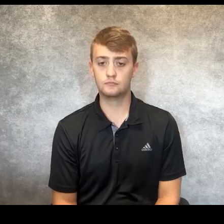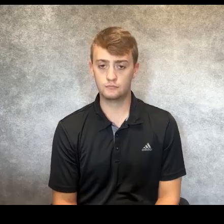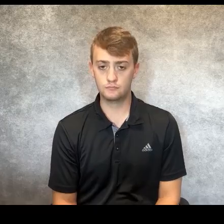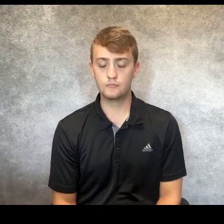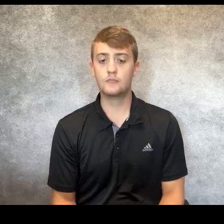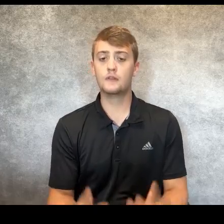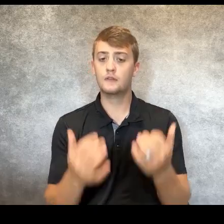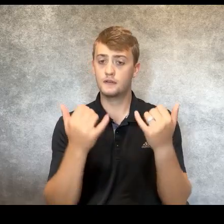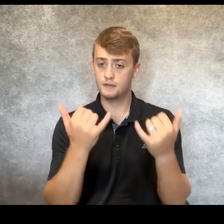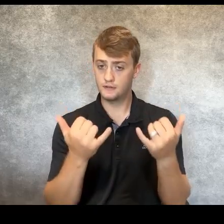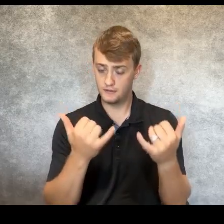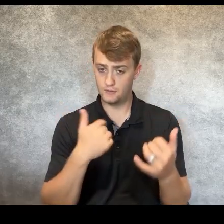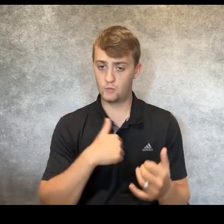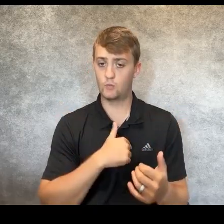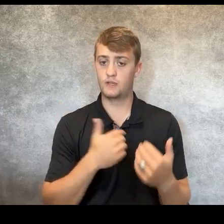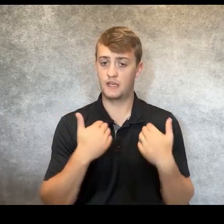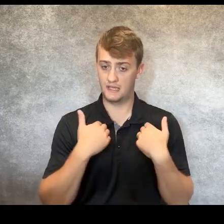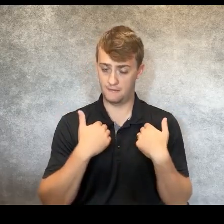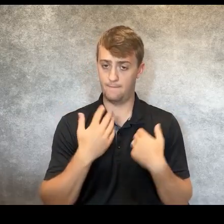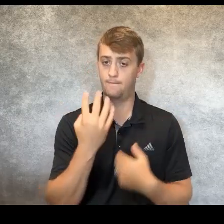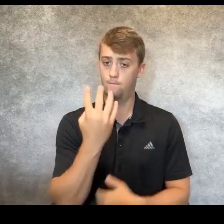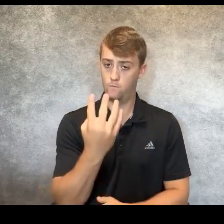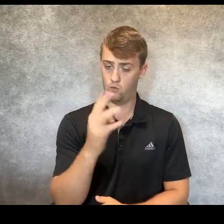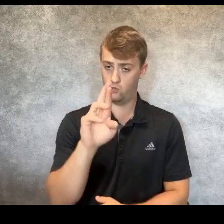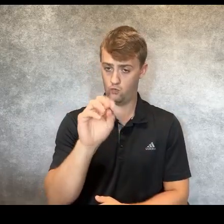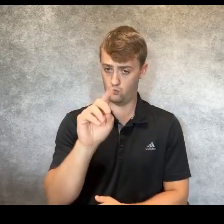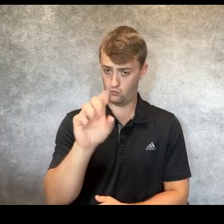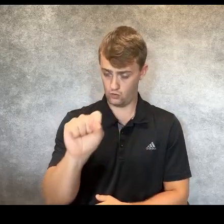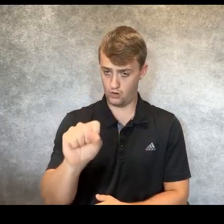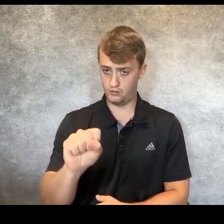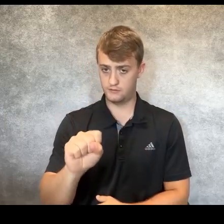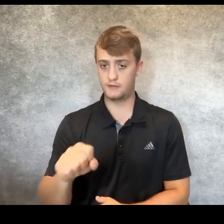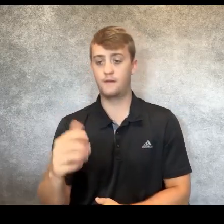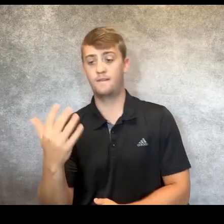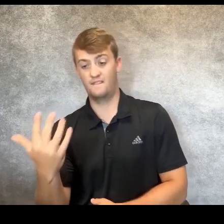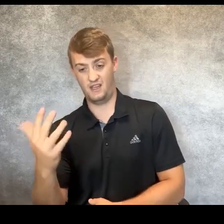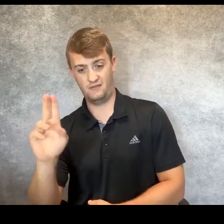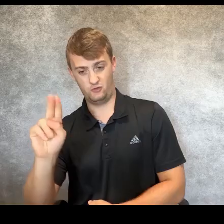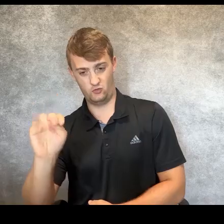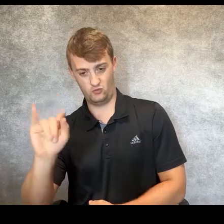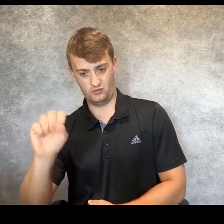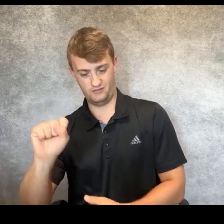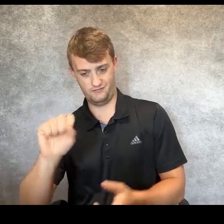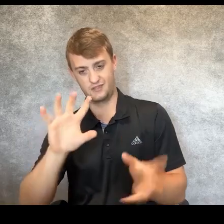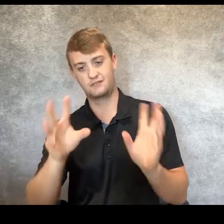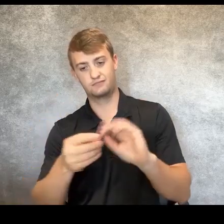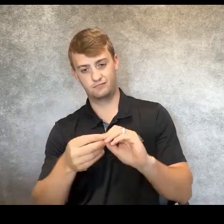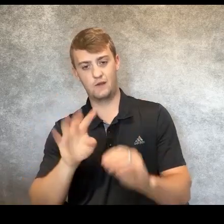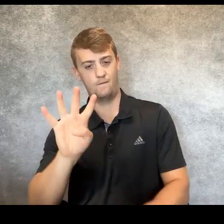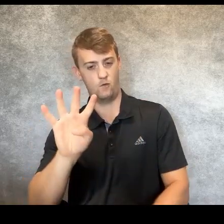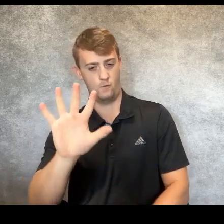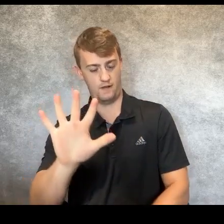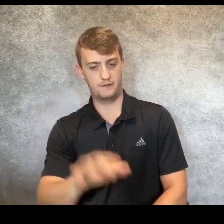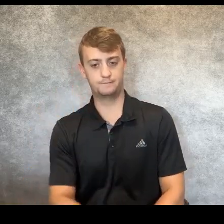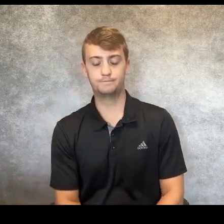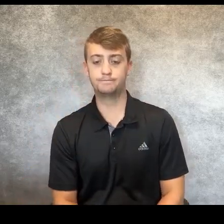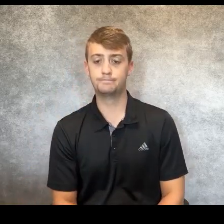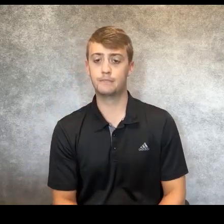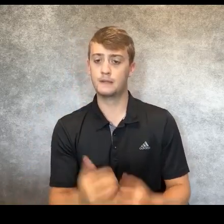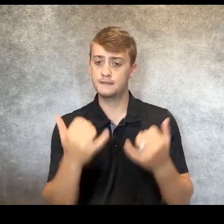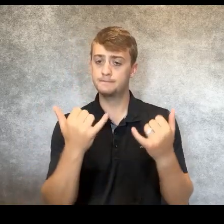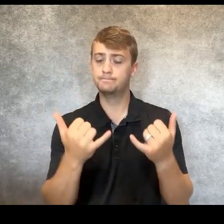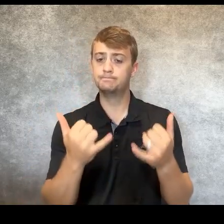Now we have 4 rods and 5 units, which equals 45. Now